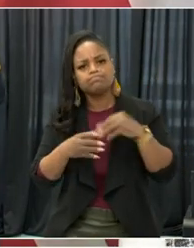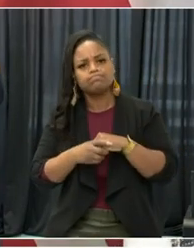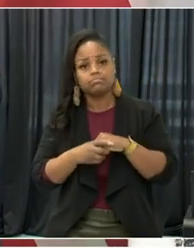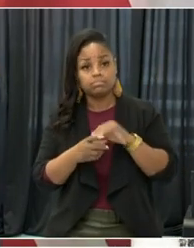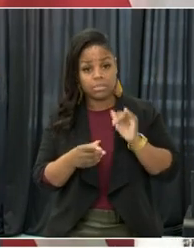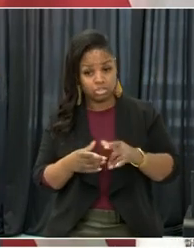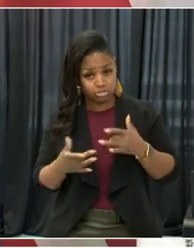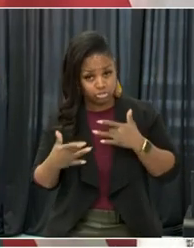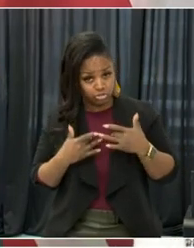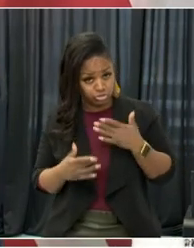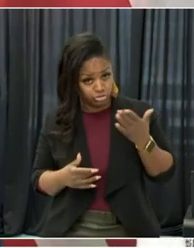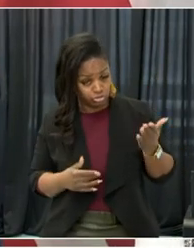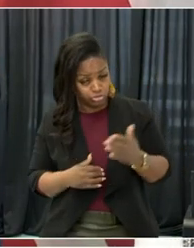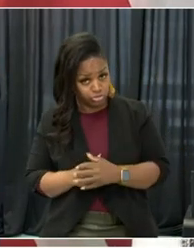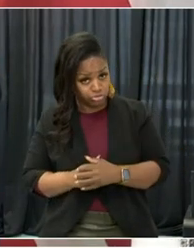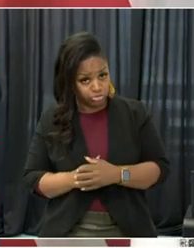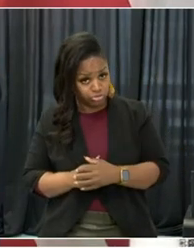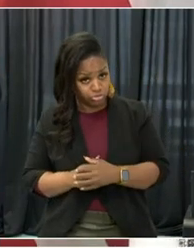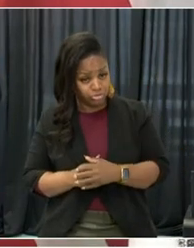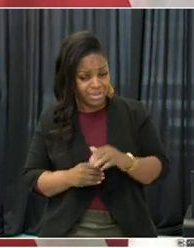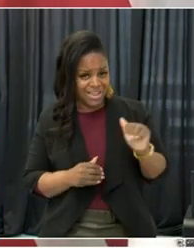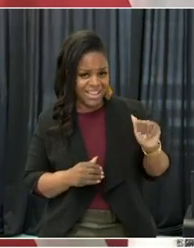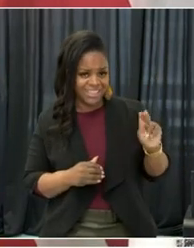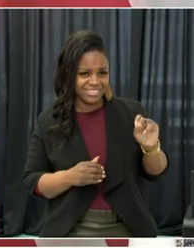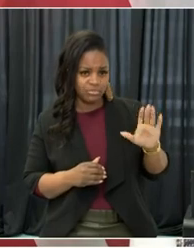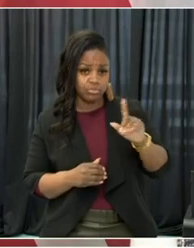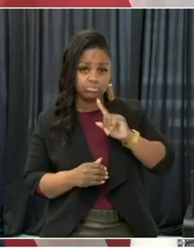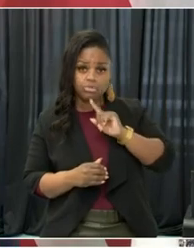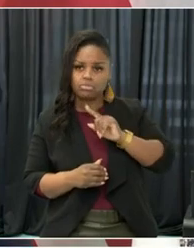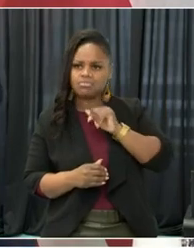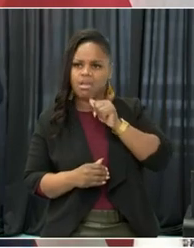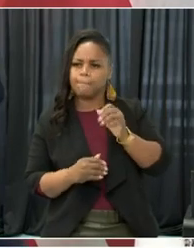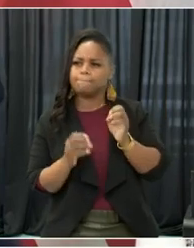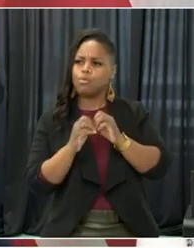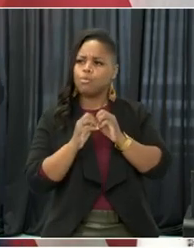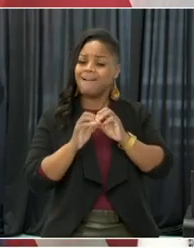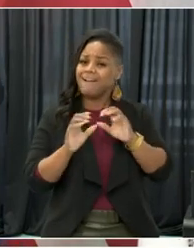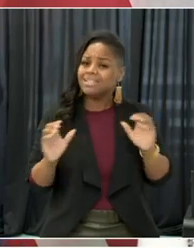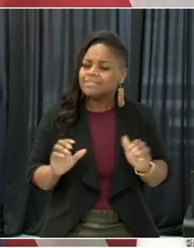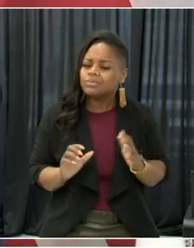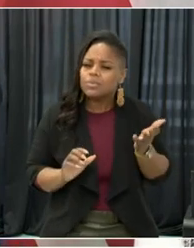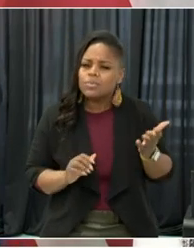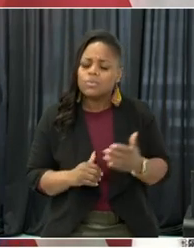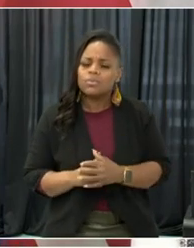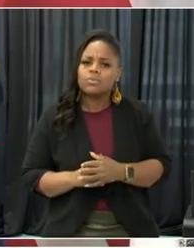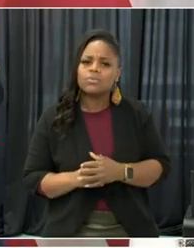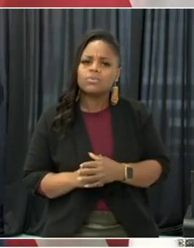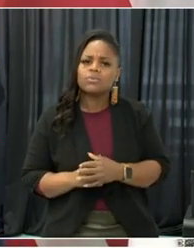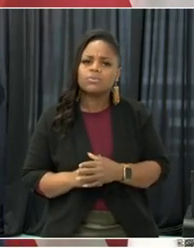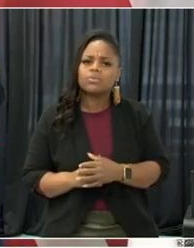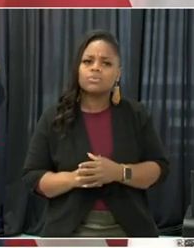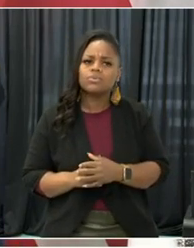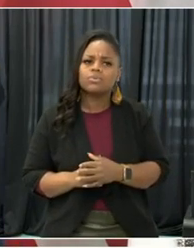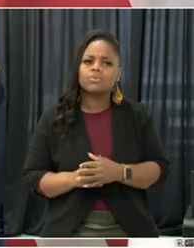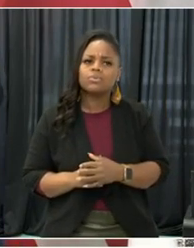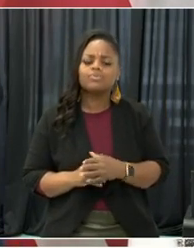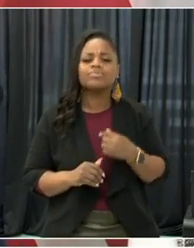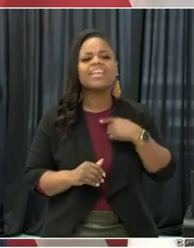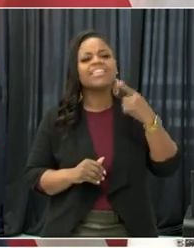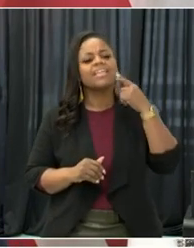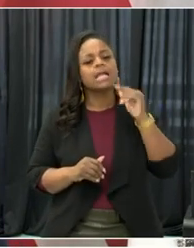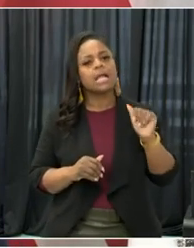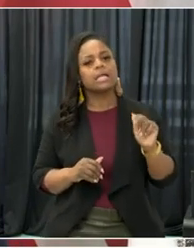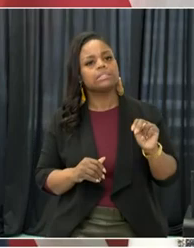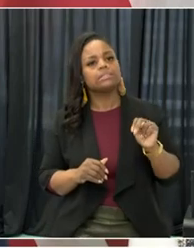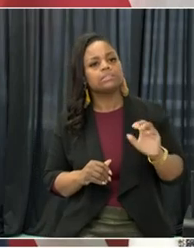you hear around the community aren't more active at the Wilson building? Well, I think ANCs, there are over, how many ANCs